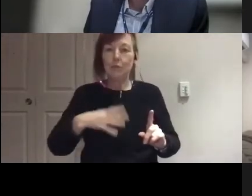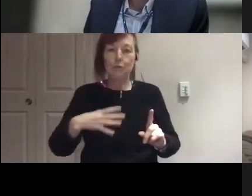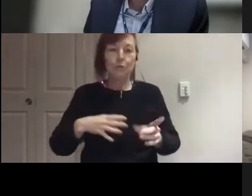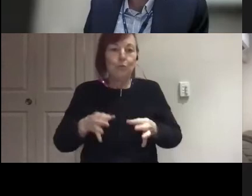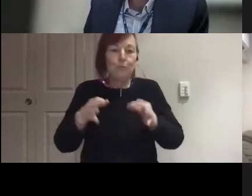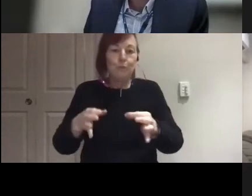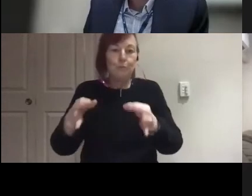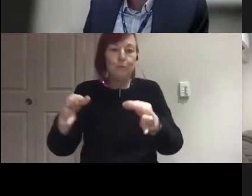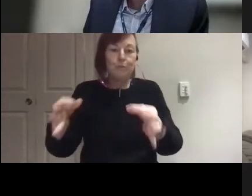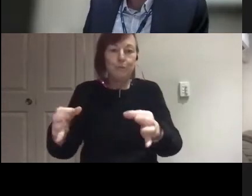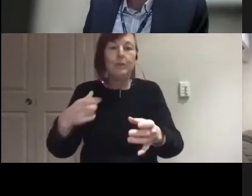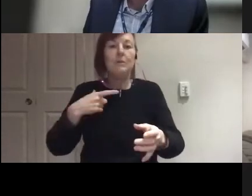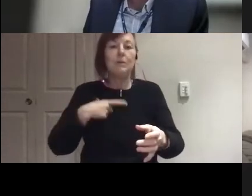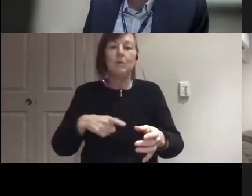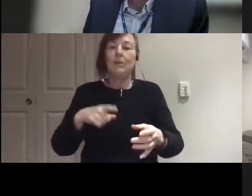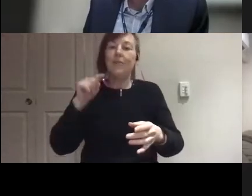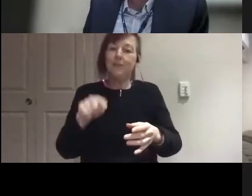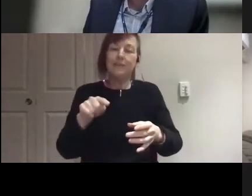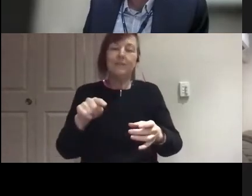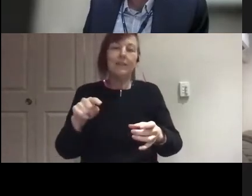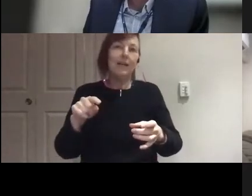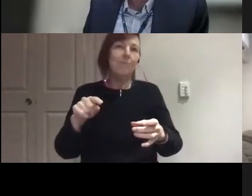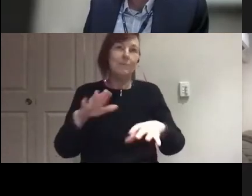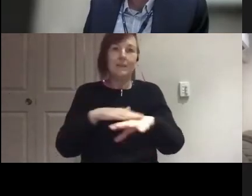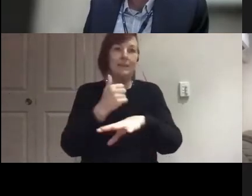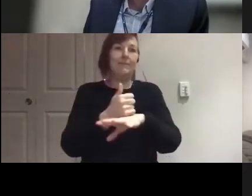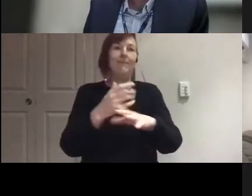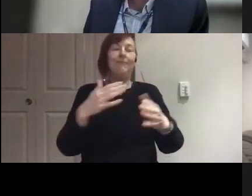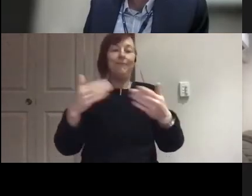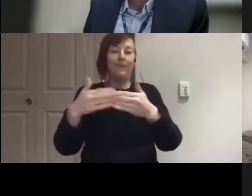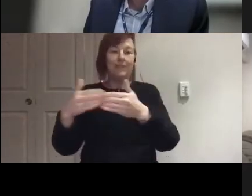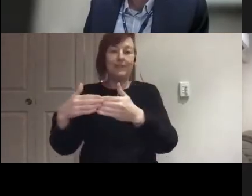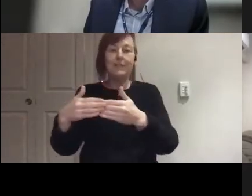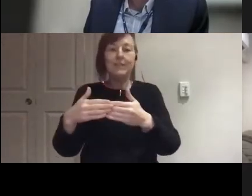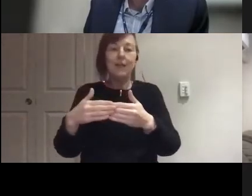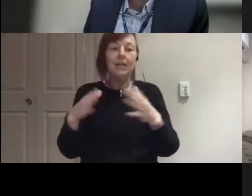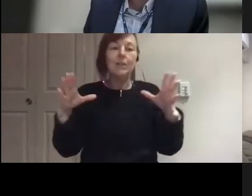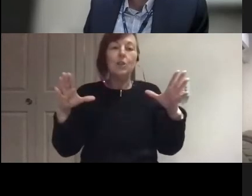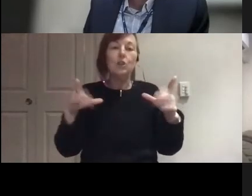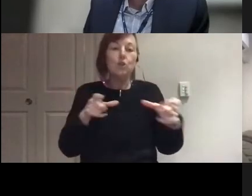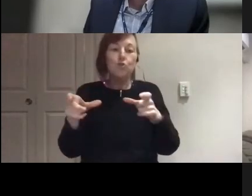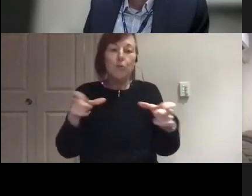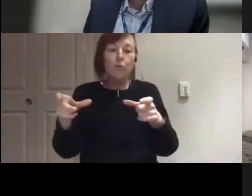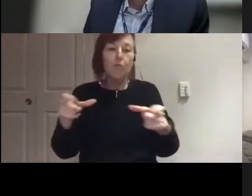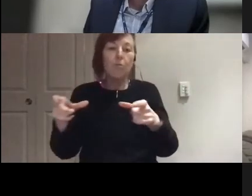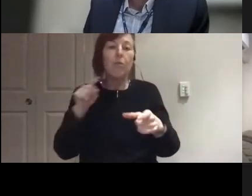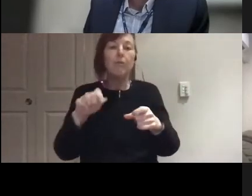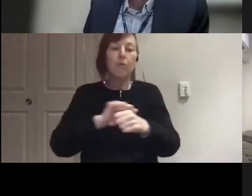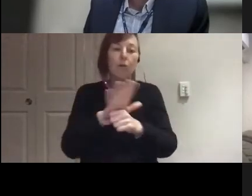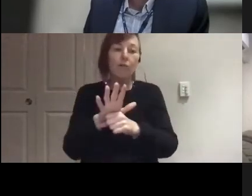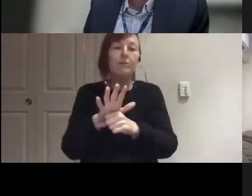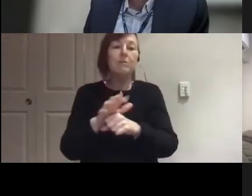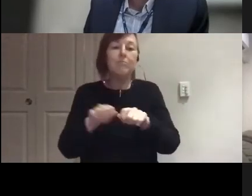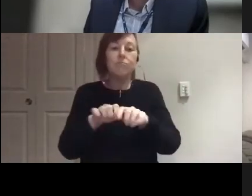top of this outbreak. So we're going as fast and as quickly as we can to get on top of the outbreak. And we're also